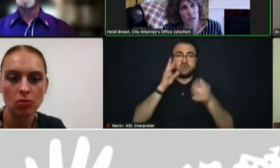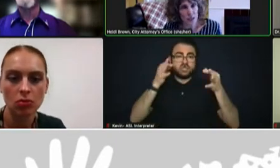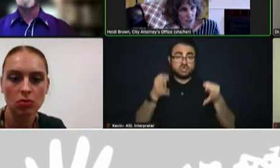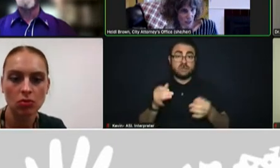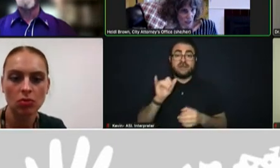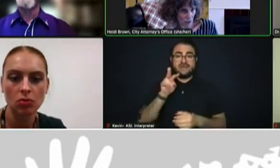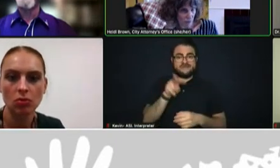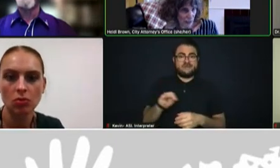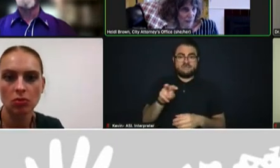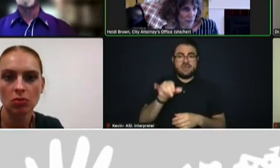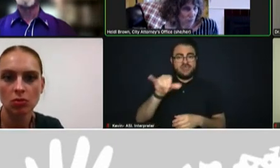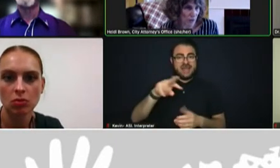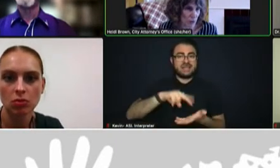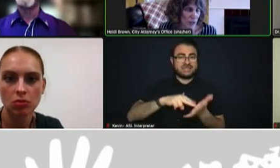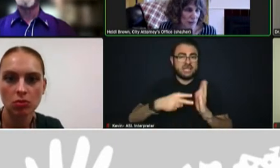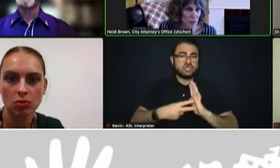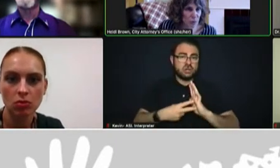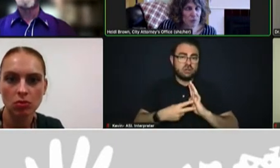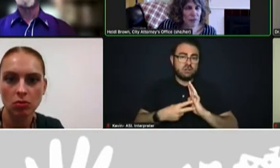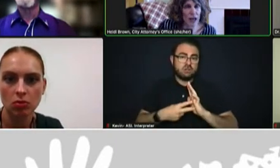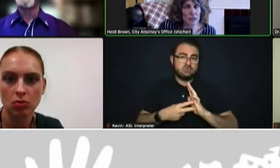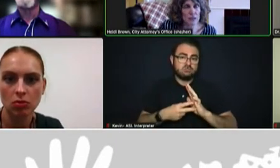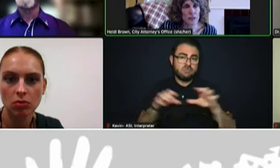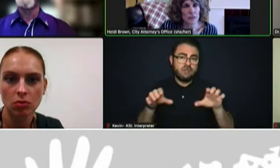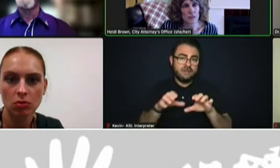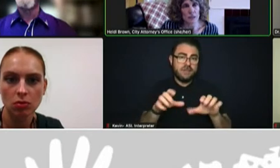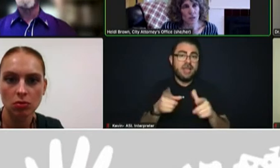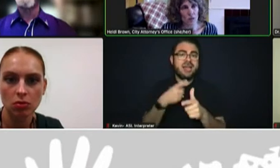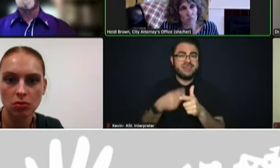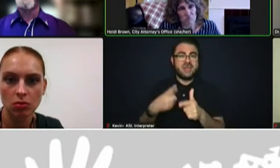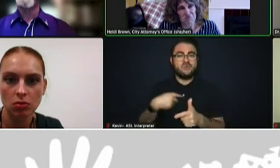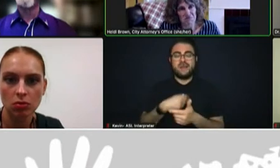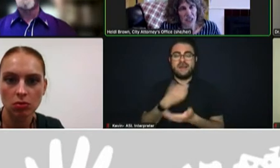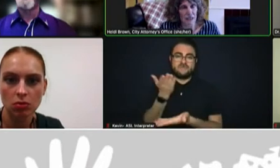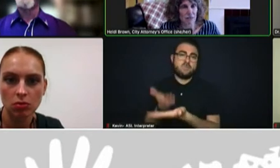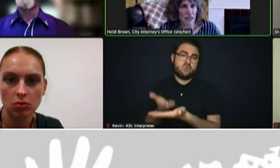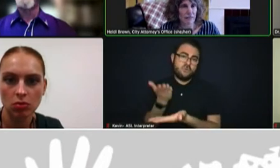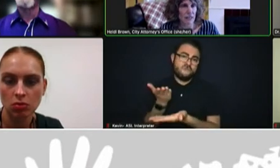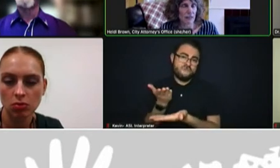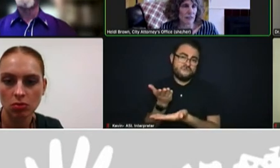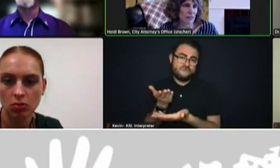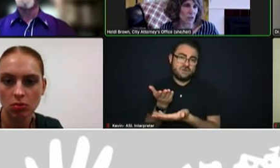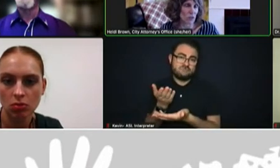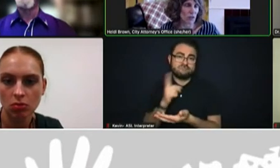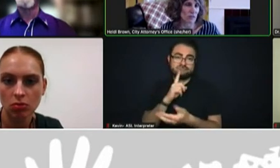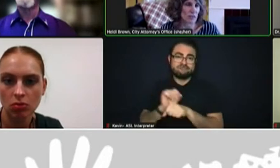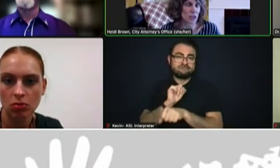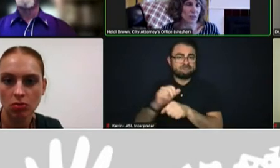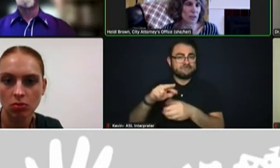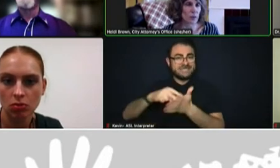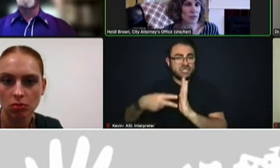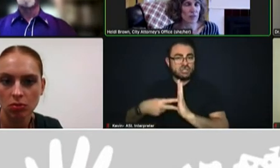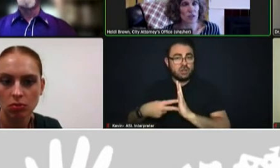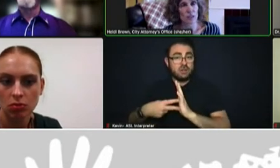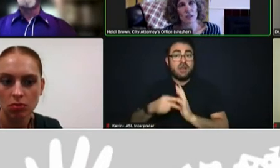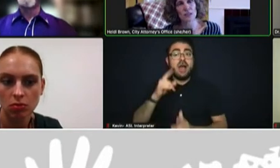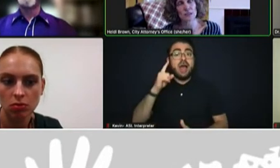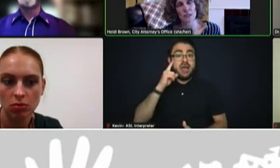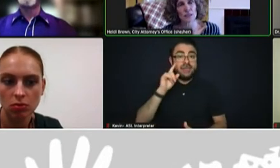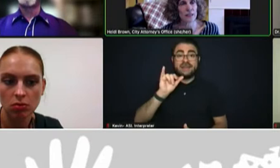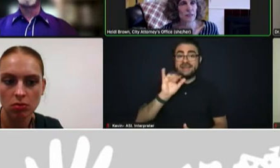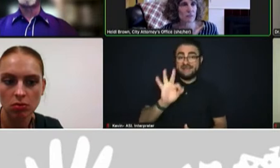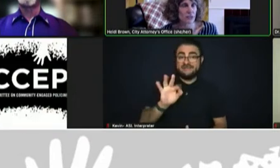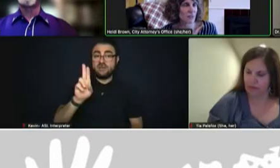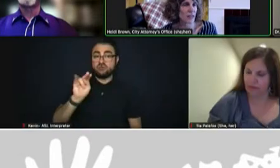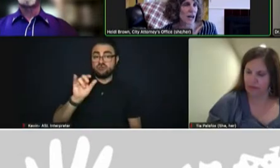intentional. And then we would have to prove that. So I think if the union disagreed with the city on it,